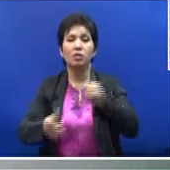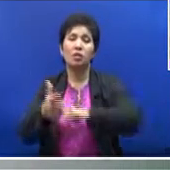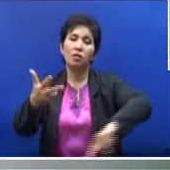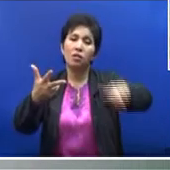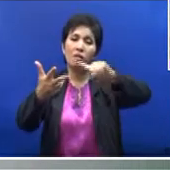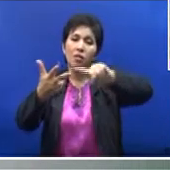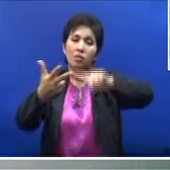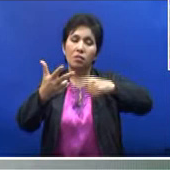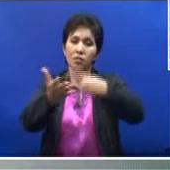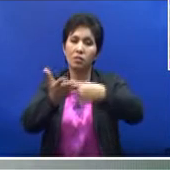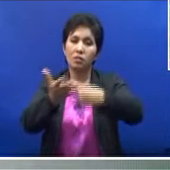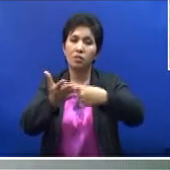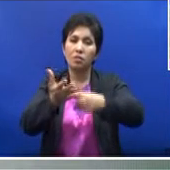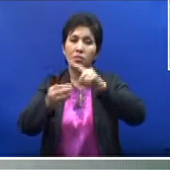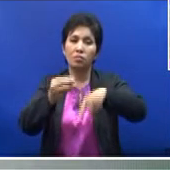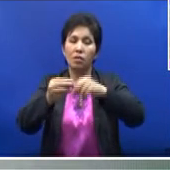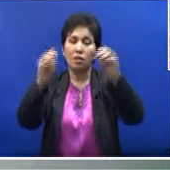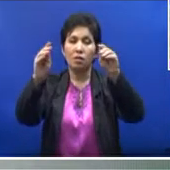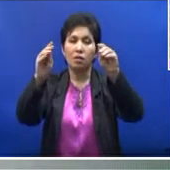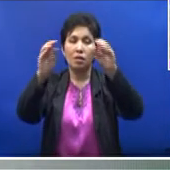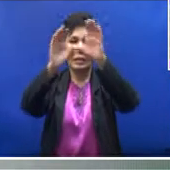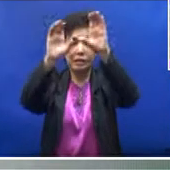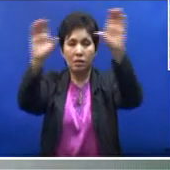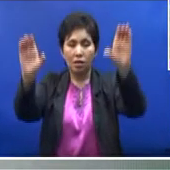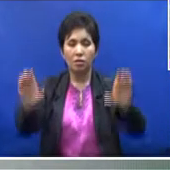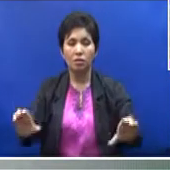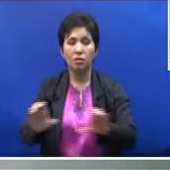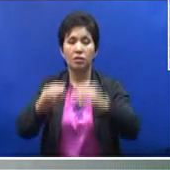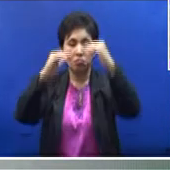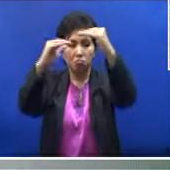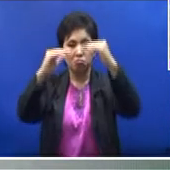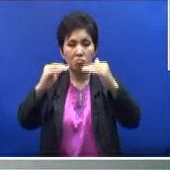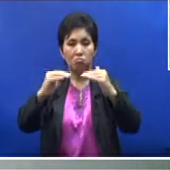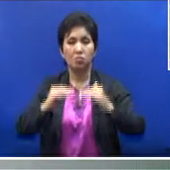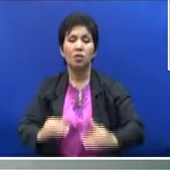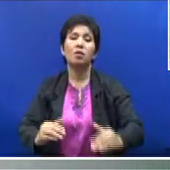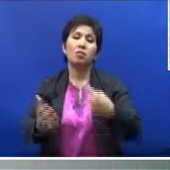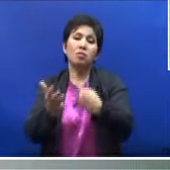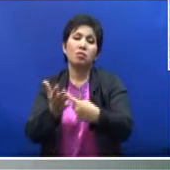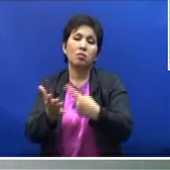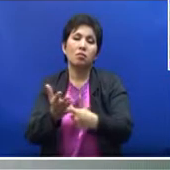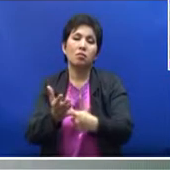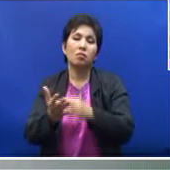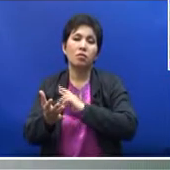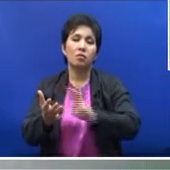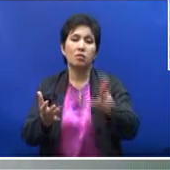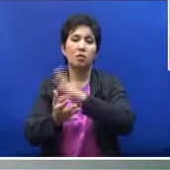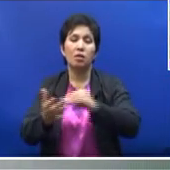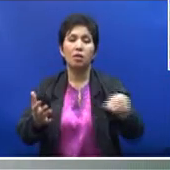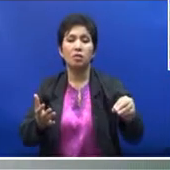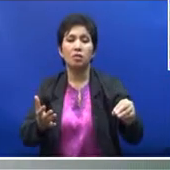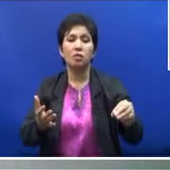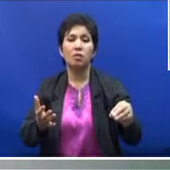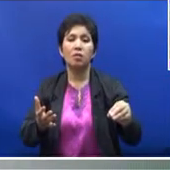one, we are going to discuss about the structure of religion, and also we are going to discuss on the alternatives